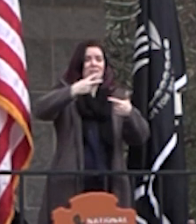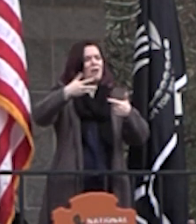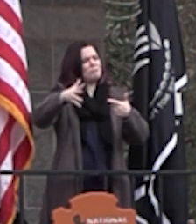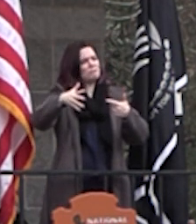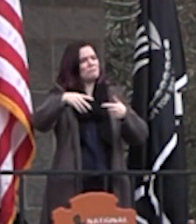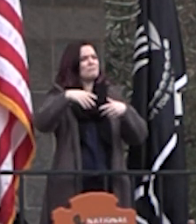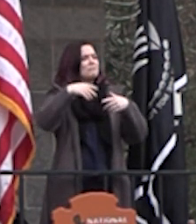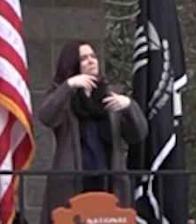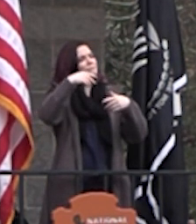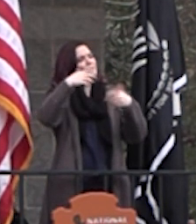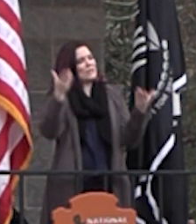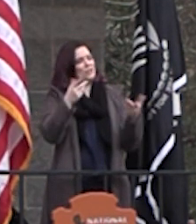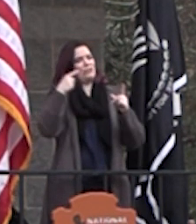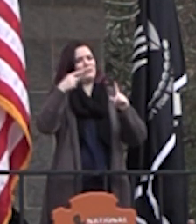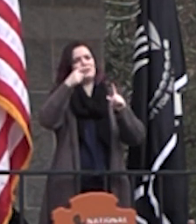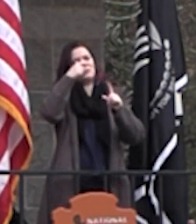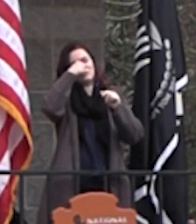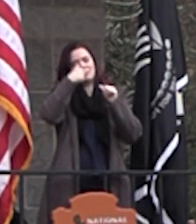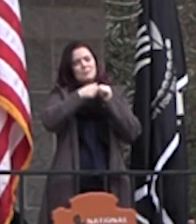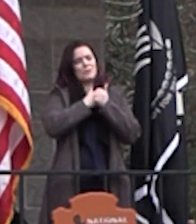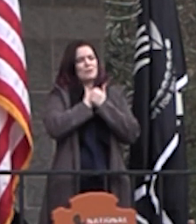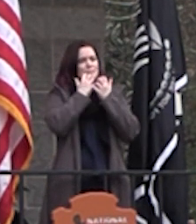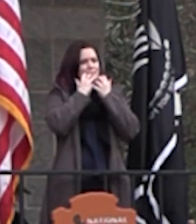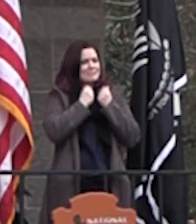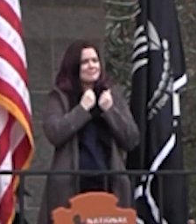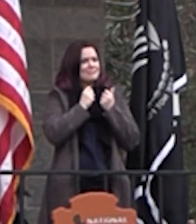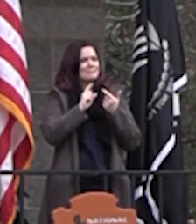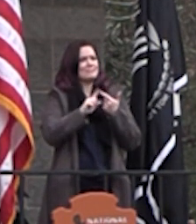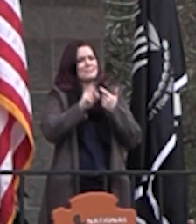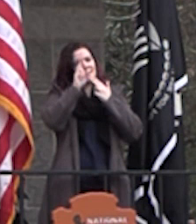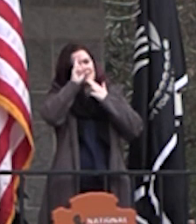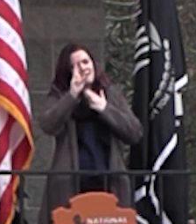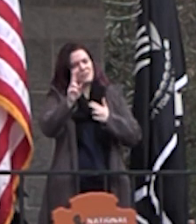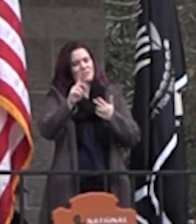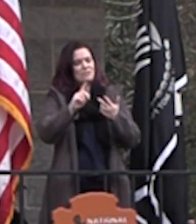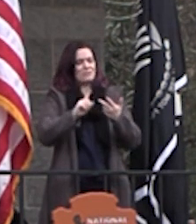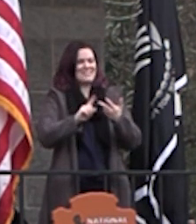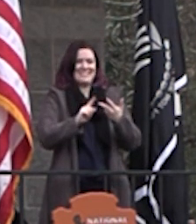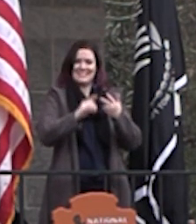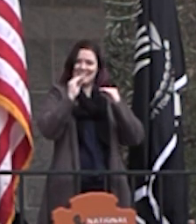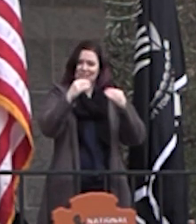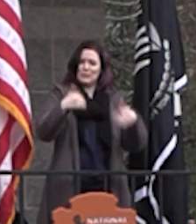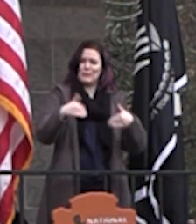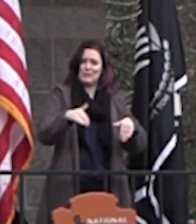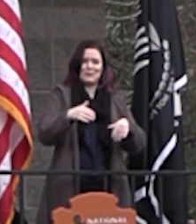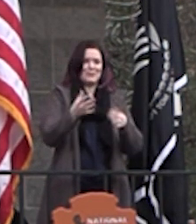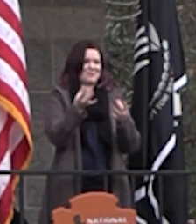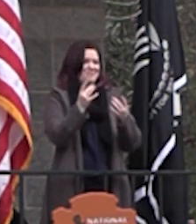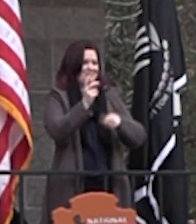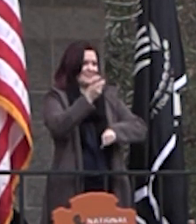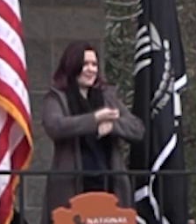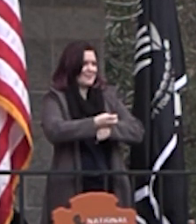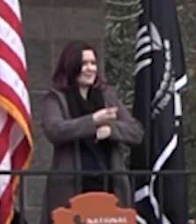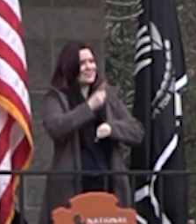remember and you're here to honor. But the hard part is the teaching part. That doesn't